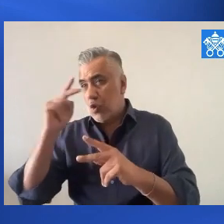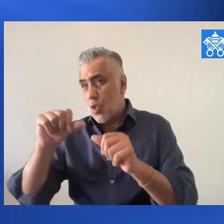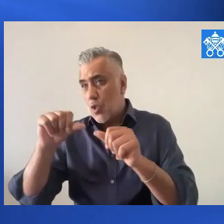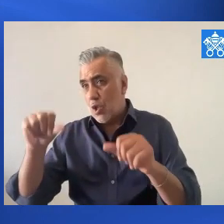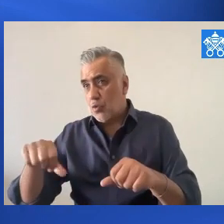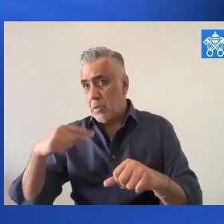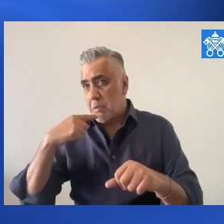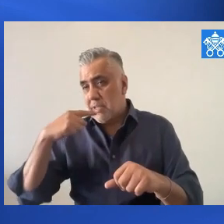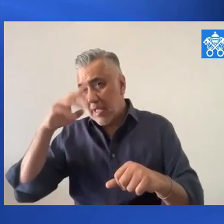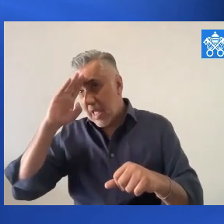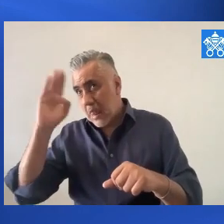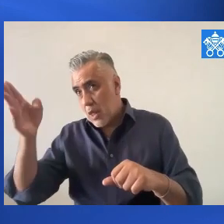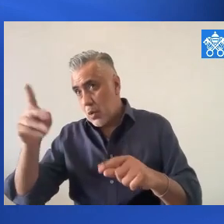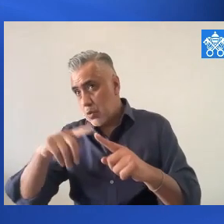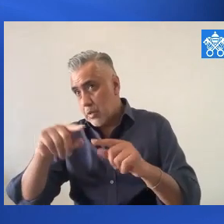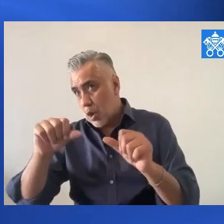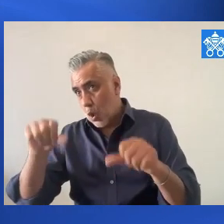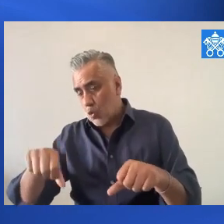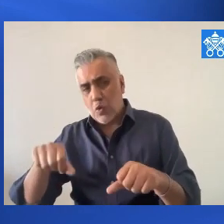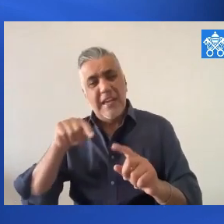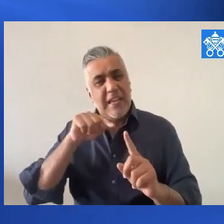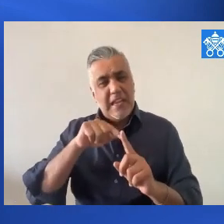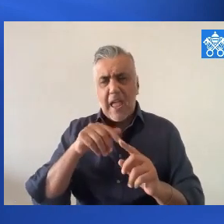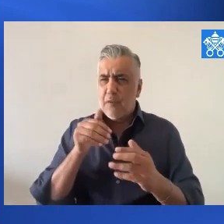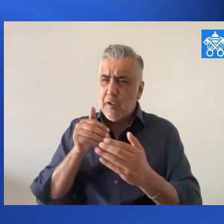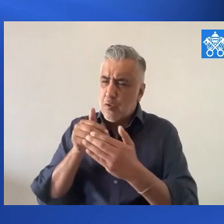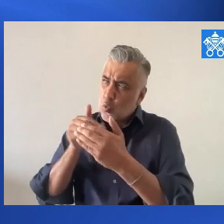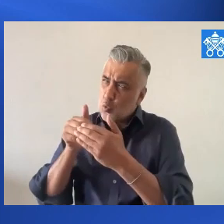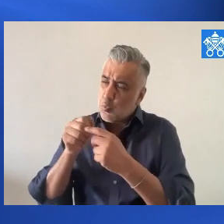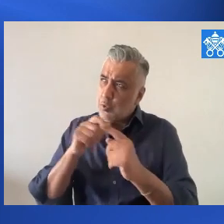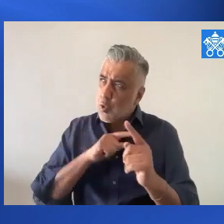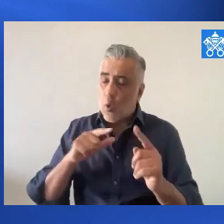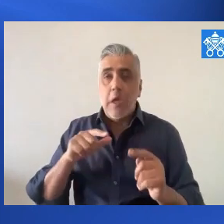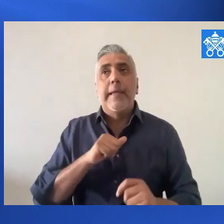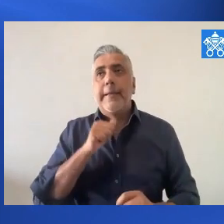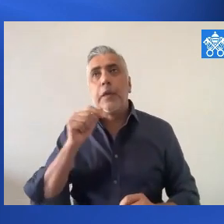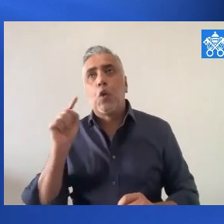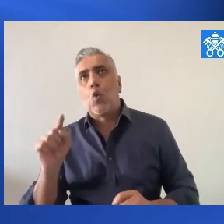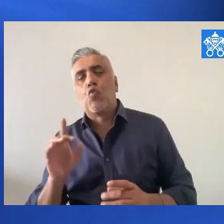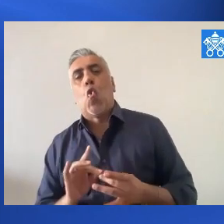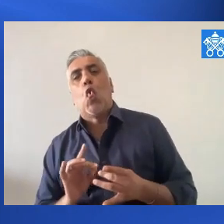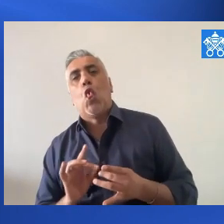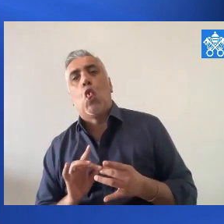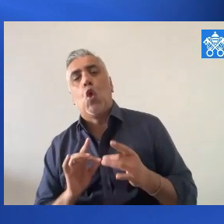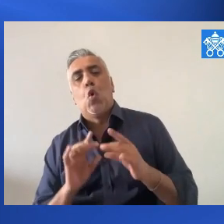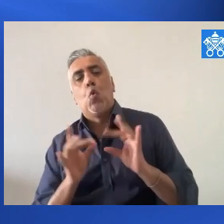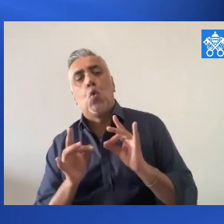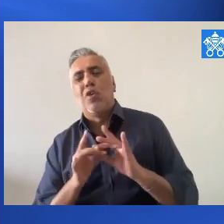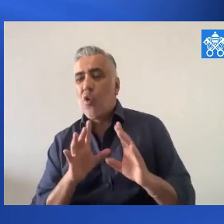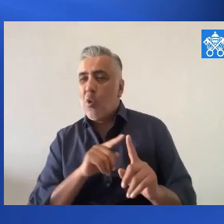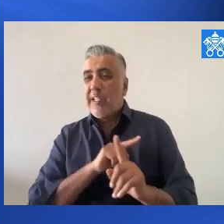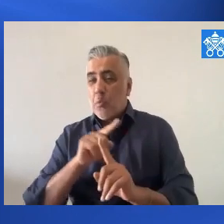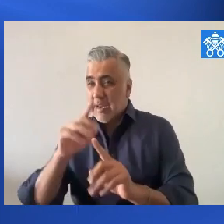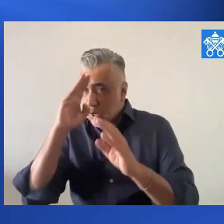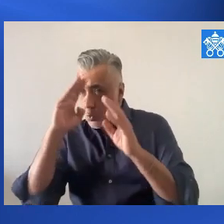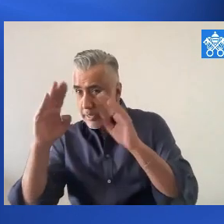And every time he went by the chapel and he saw the altar, he would say hello to the altar. He had this closeness with the Lord. He didn't go